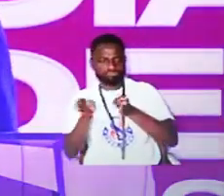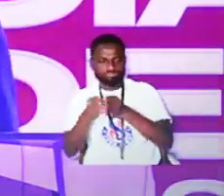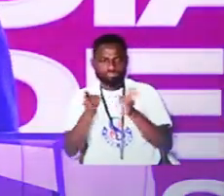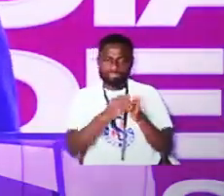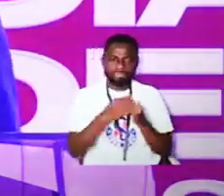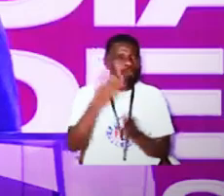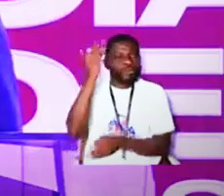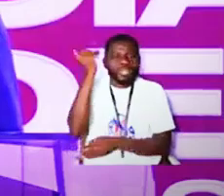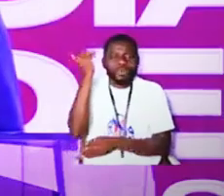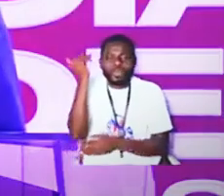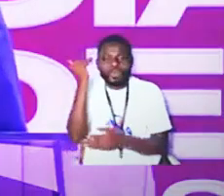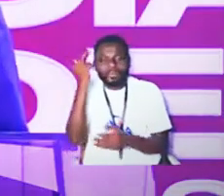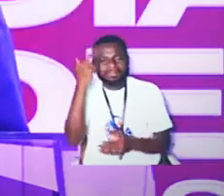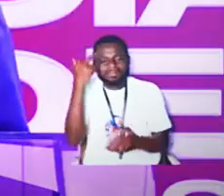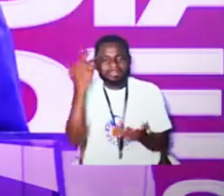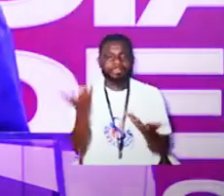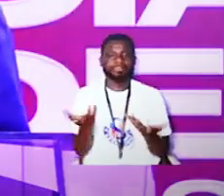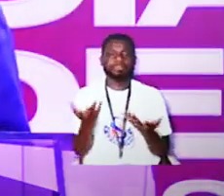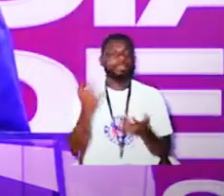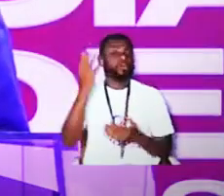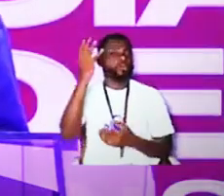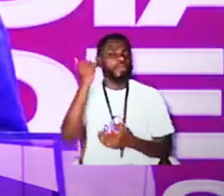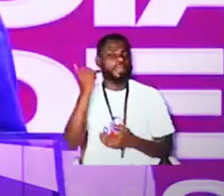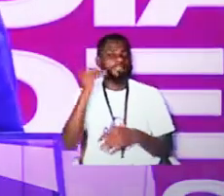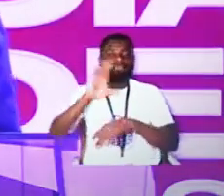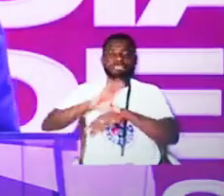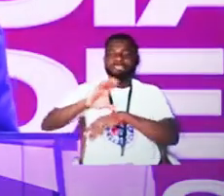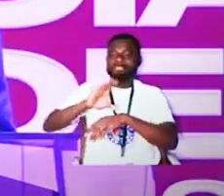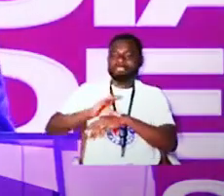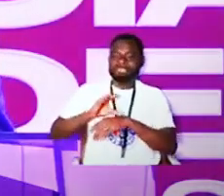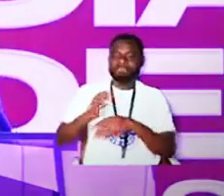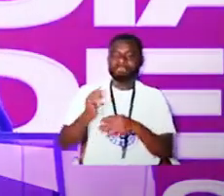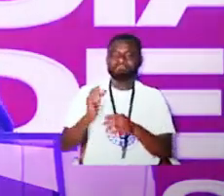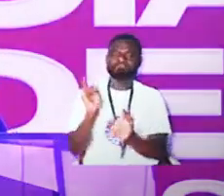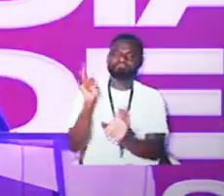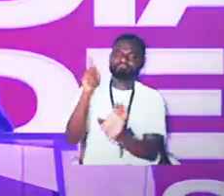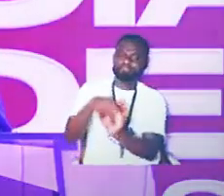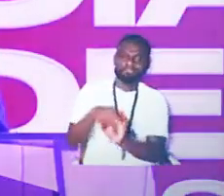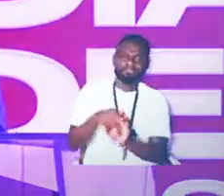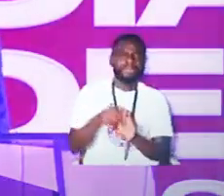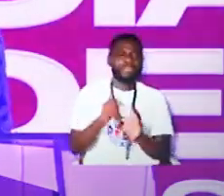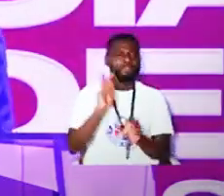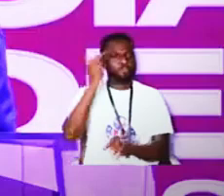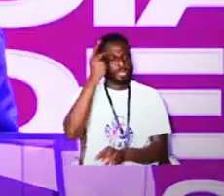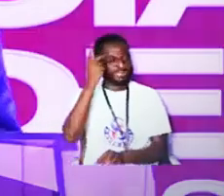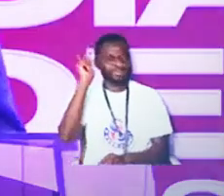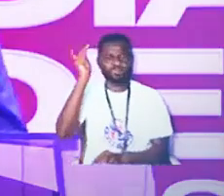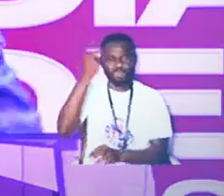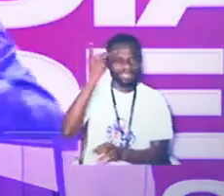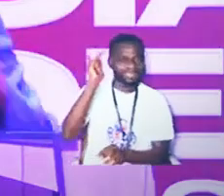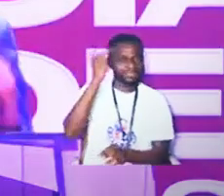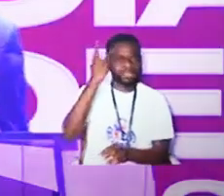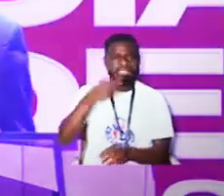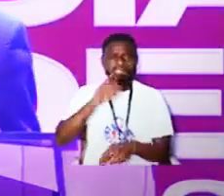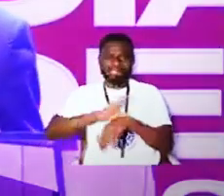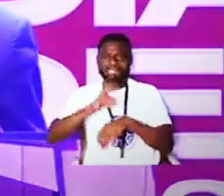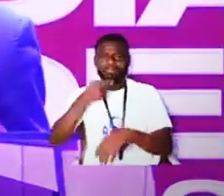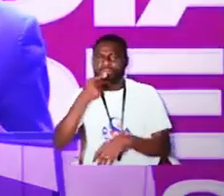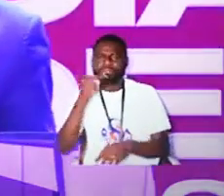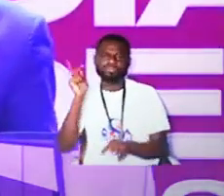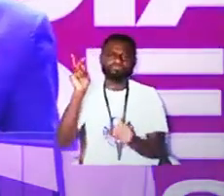and leaders? Why is the church coming into these matters, matters of politics and